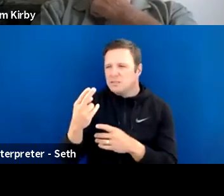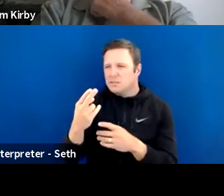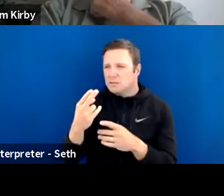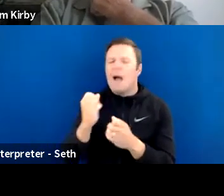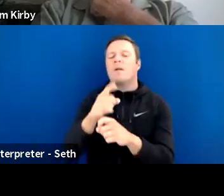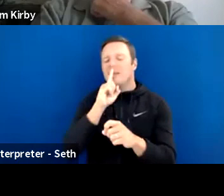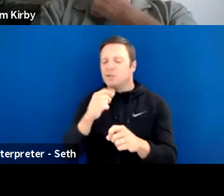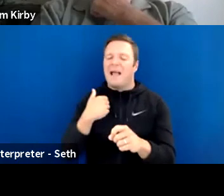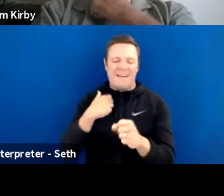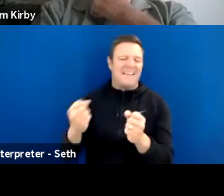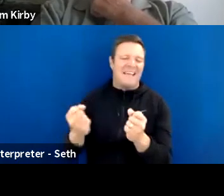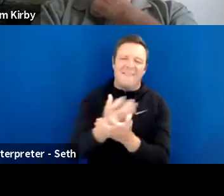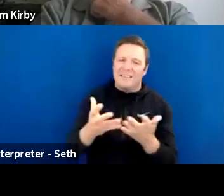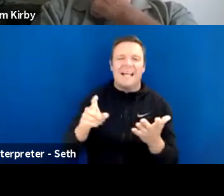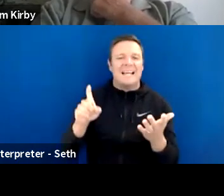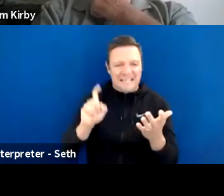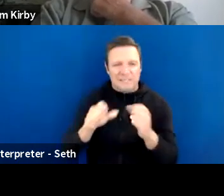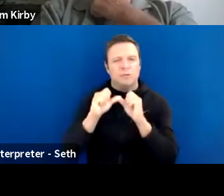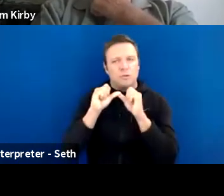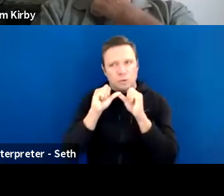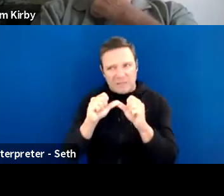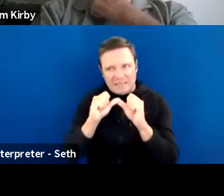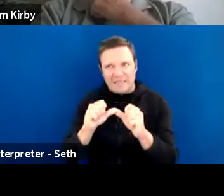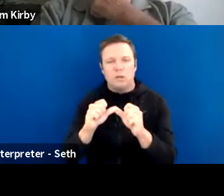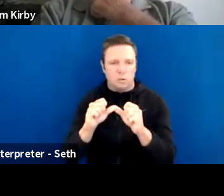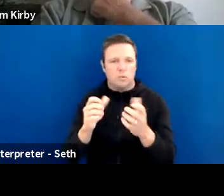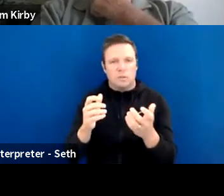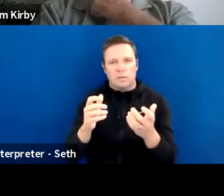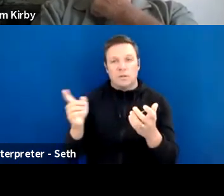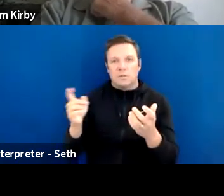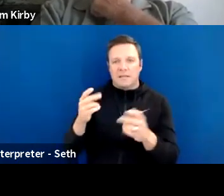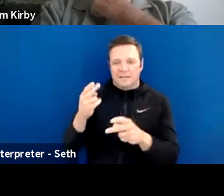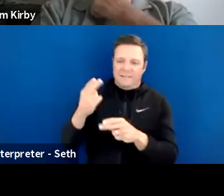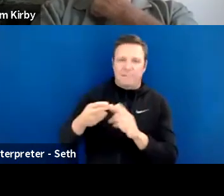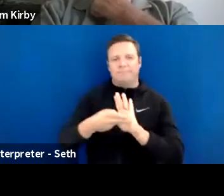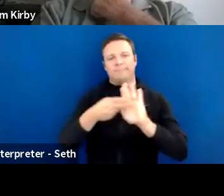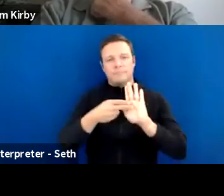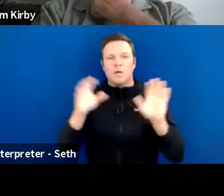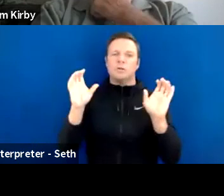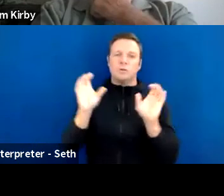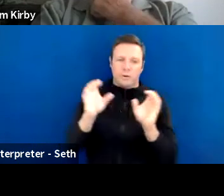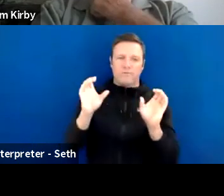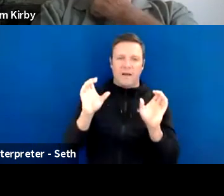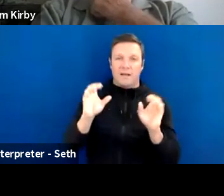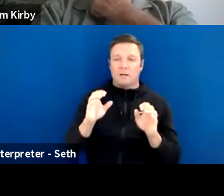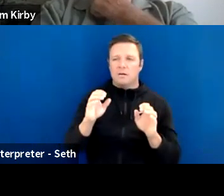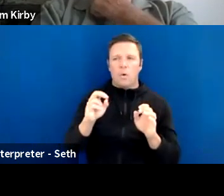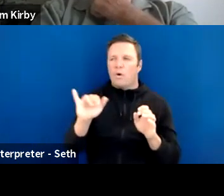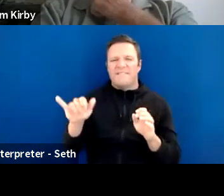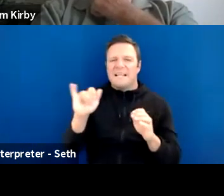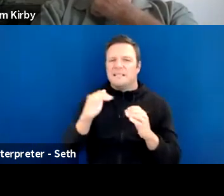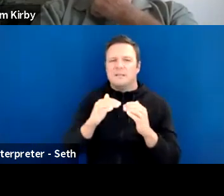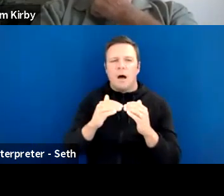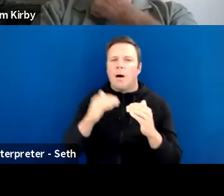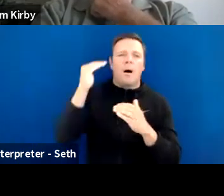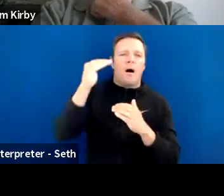have everything that I need to continue to be considered certified, or if these are like over and above on top of what I was given